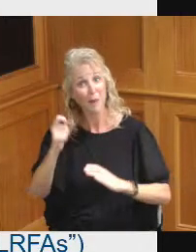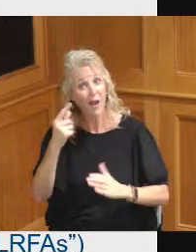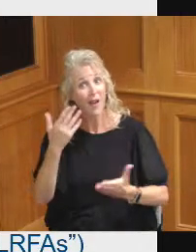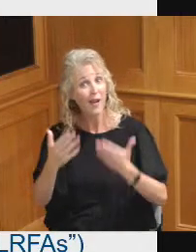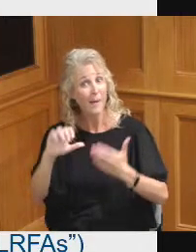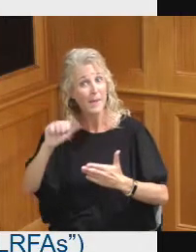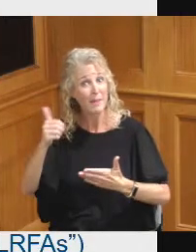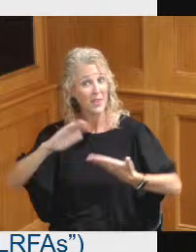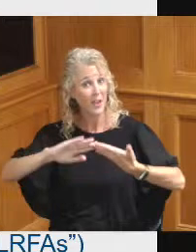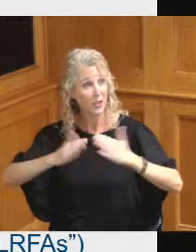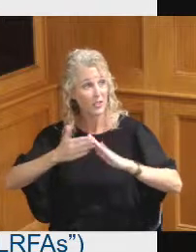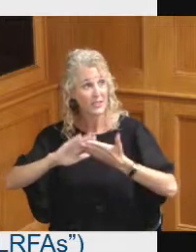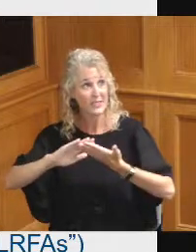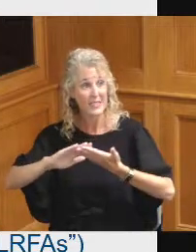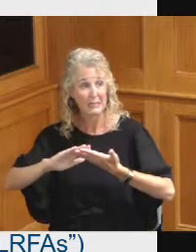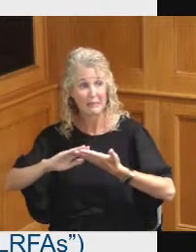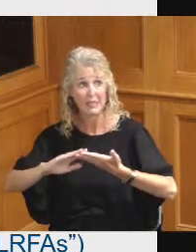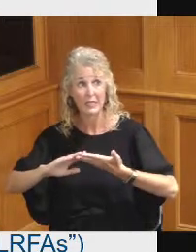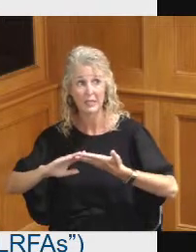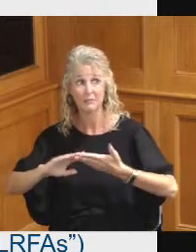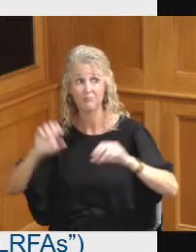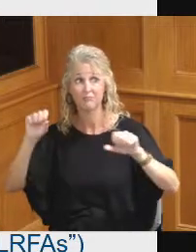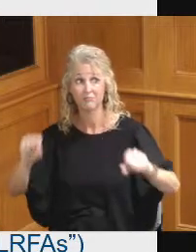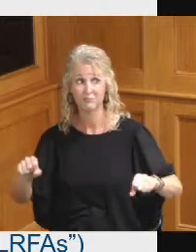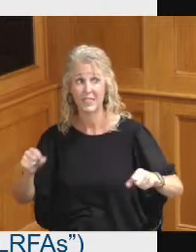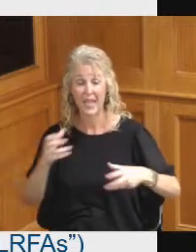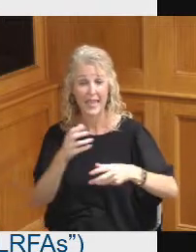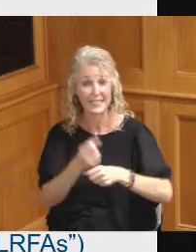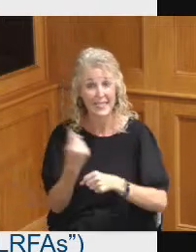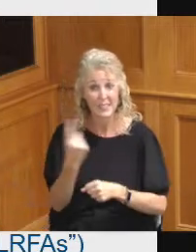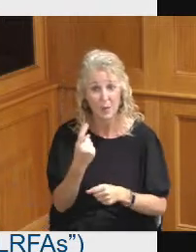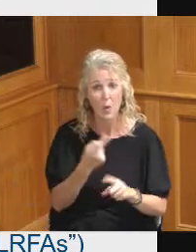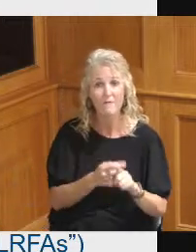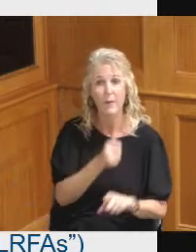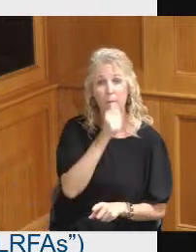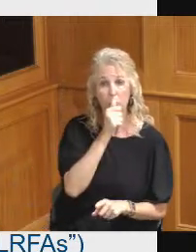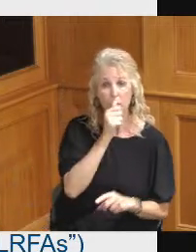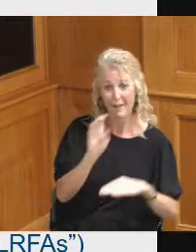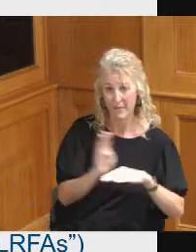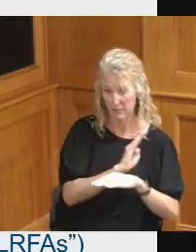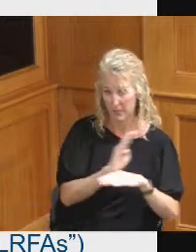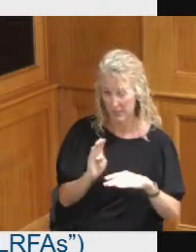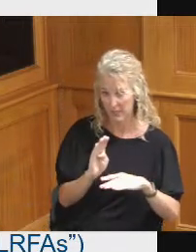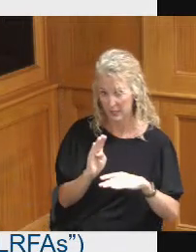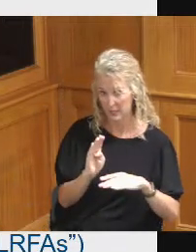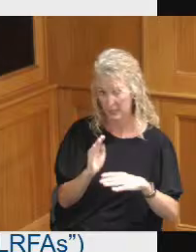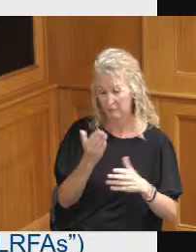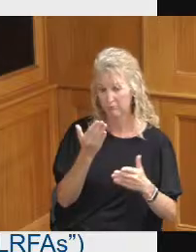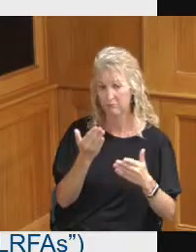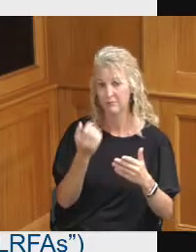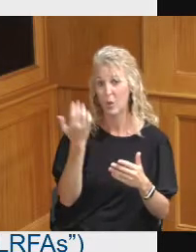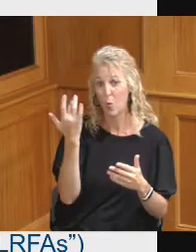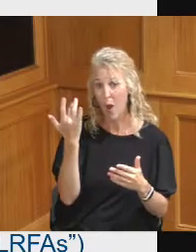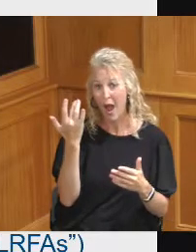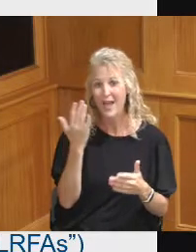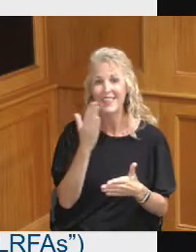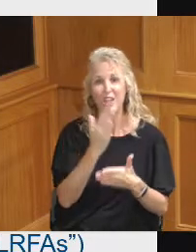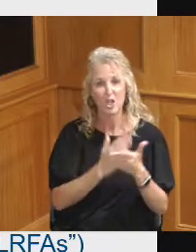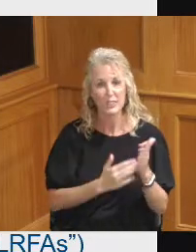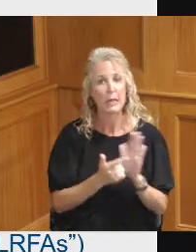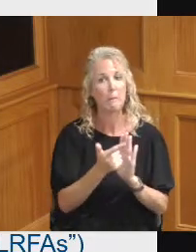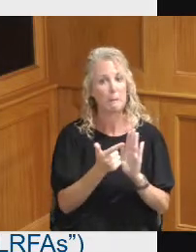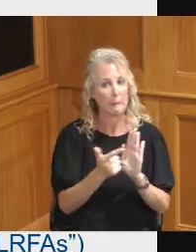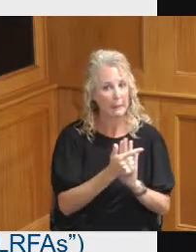or township can get some of that on the private side. And that's because, again, there's these illicit connections that shouldn't be there.